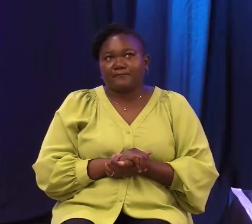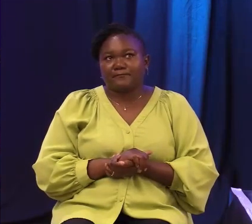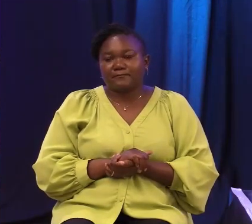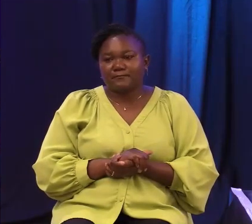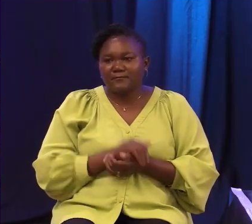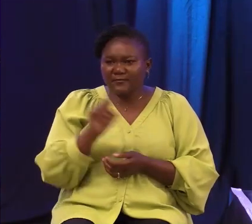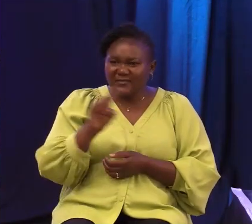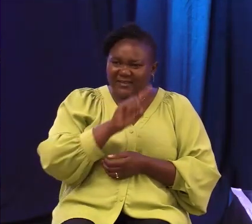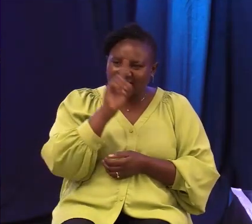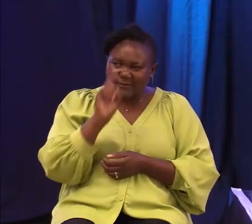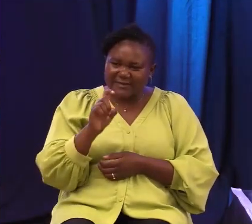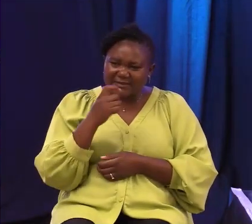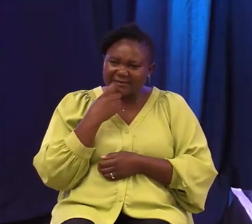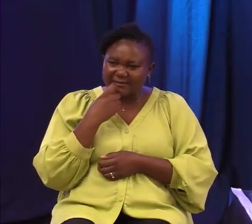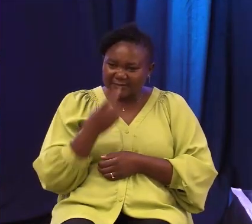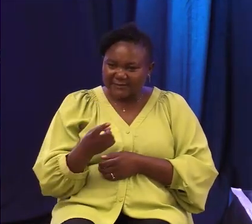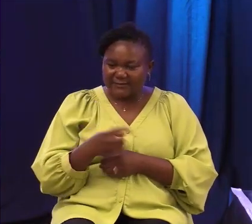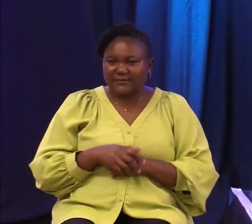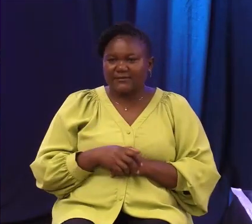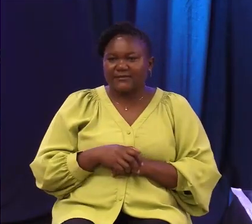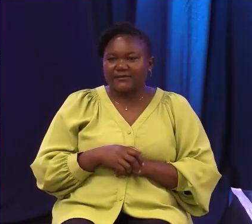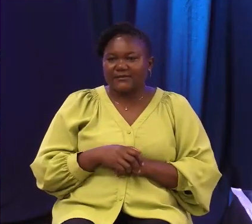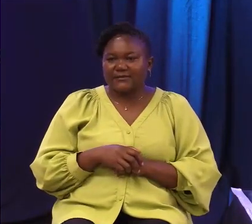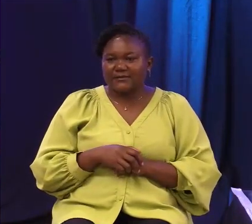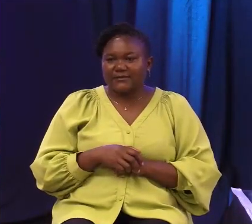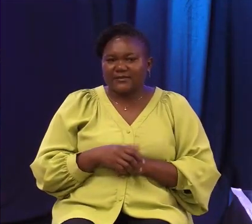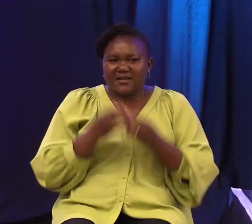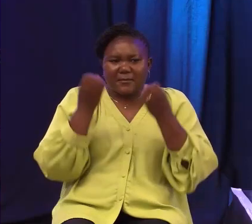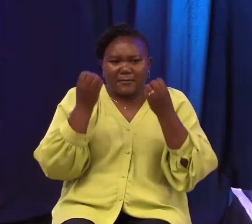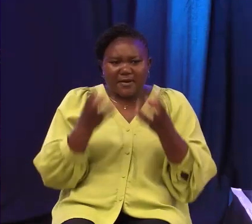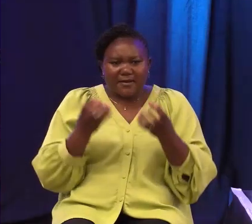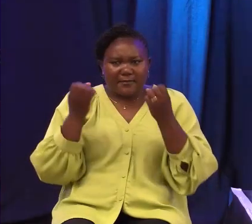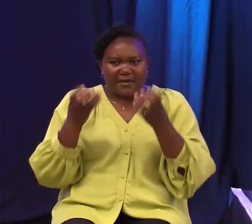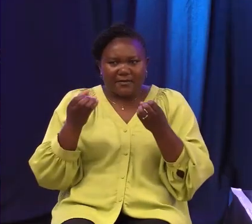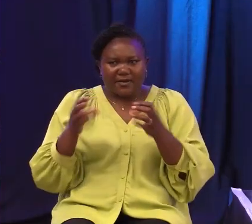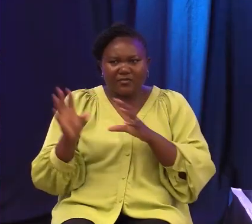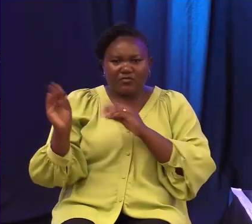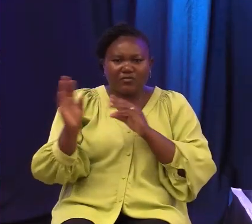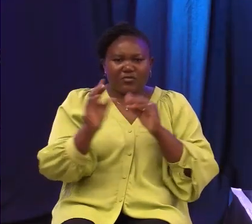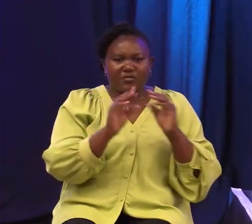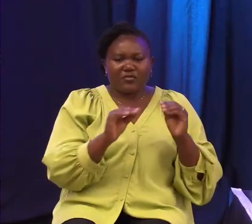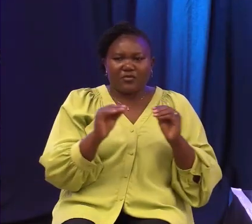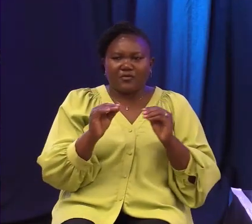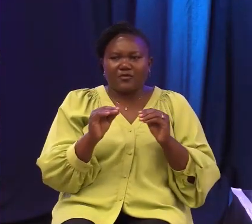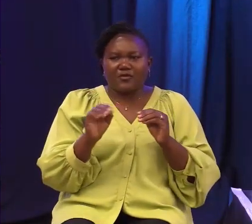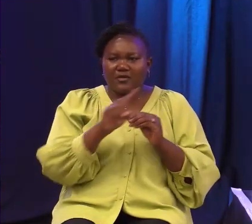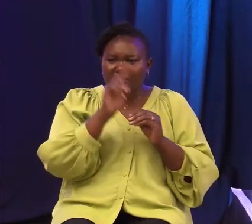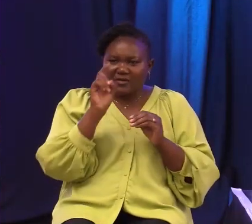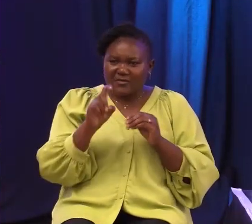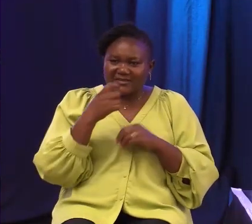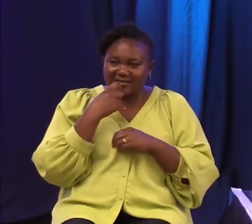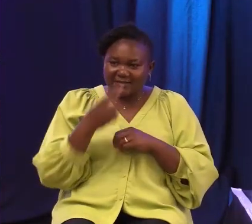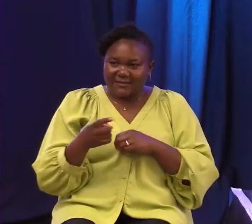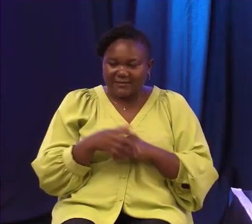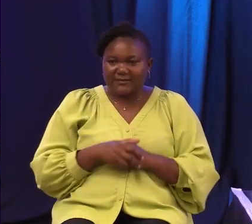The question is, as many of you have spoken, the question is,